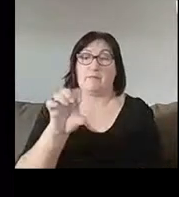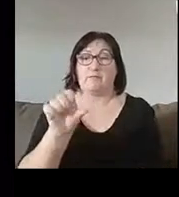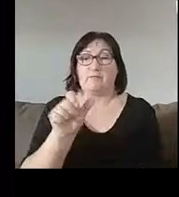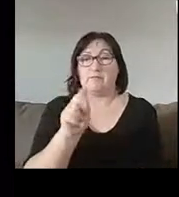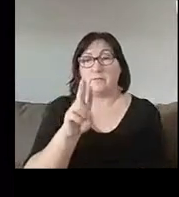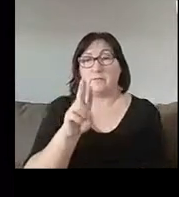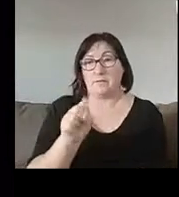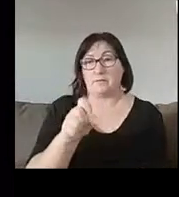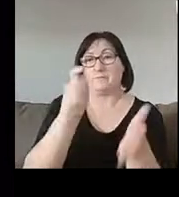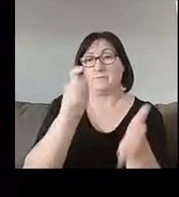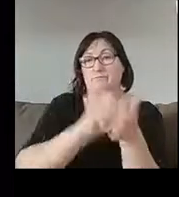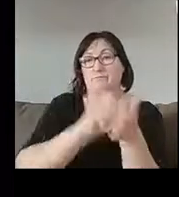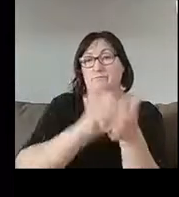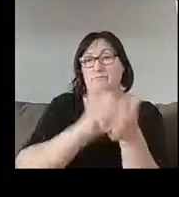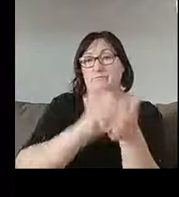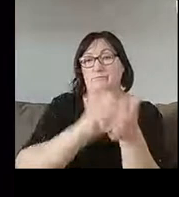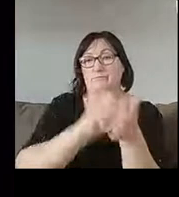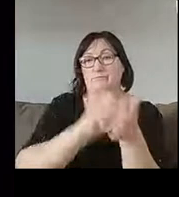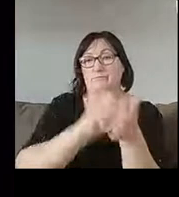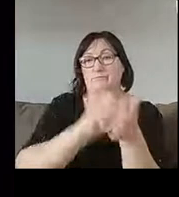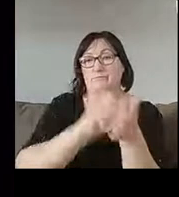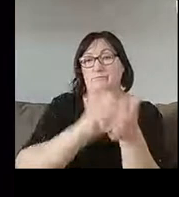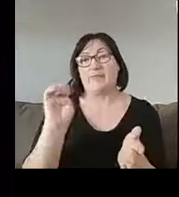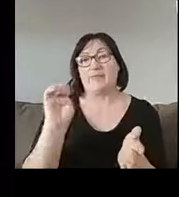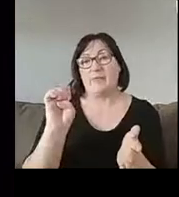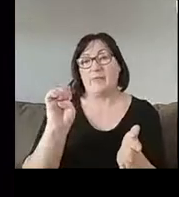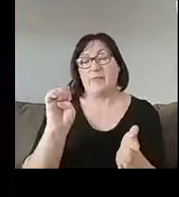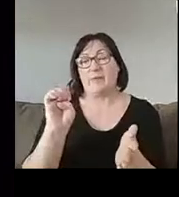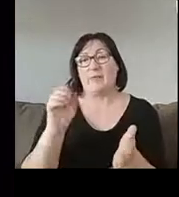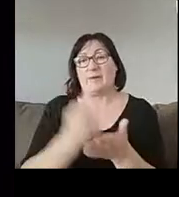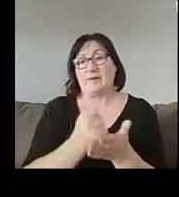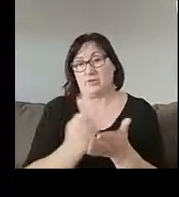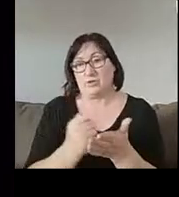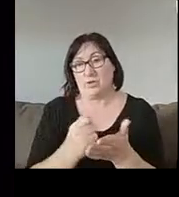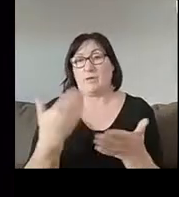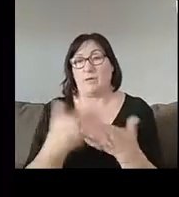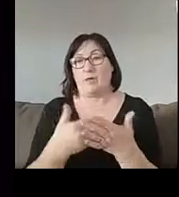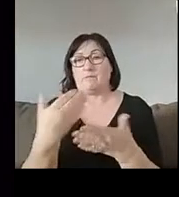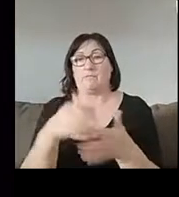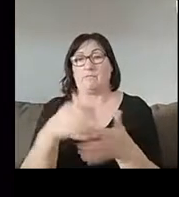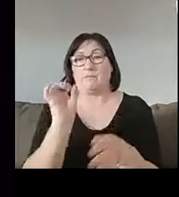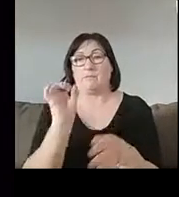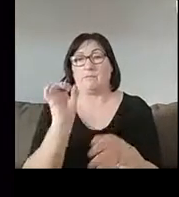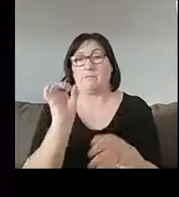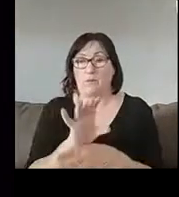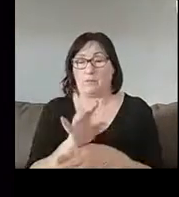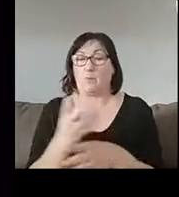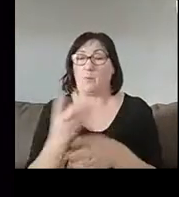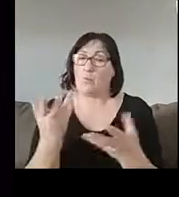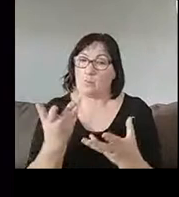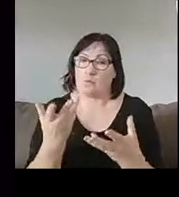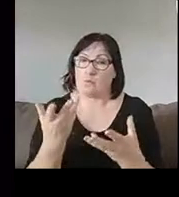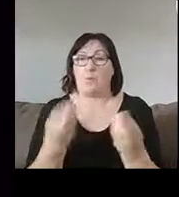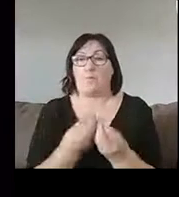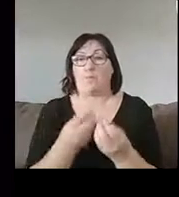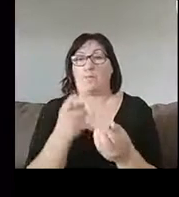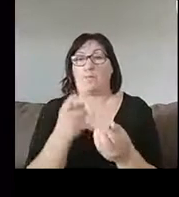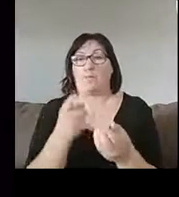to be deregistered, or you can consult, or you can do it via your e-filing. Value-added